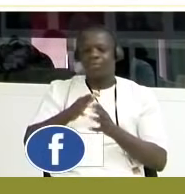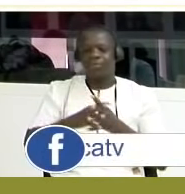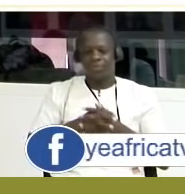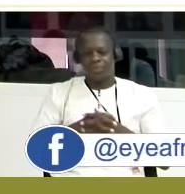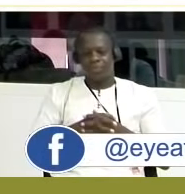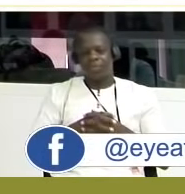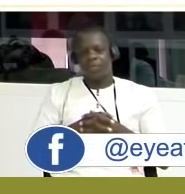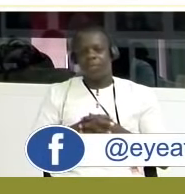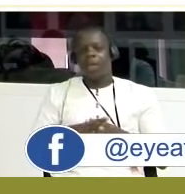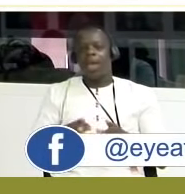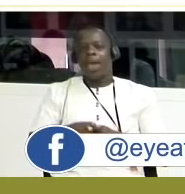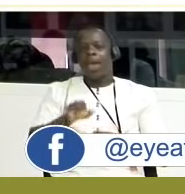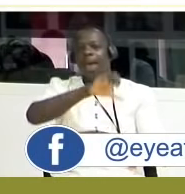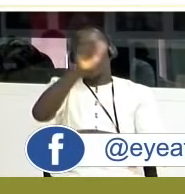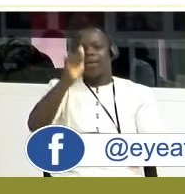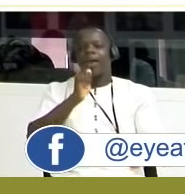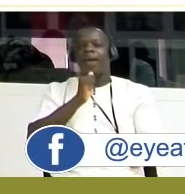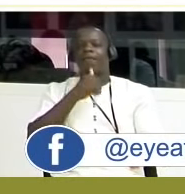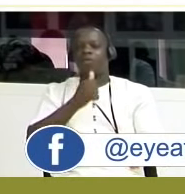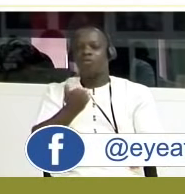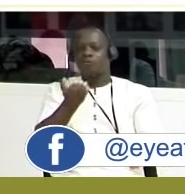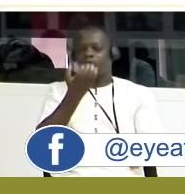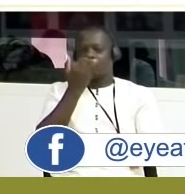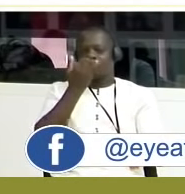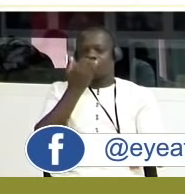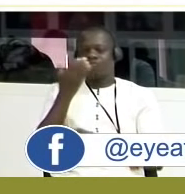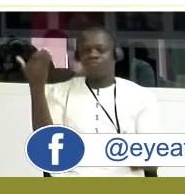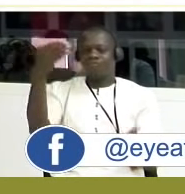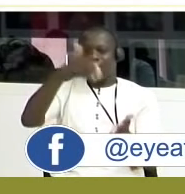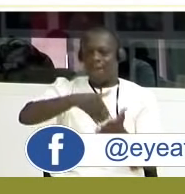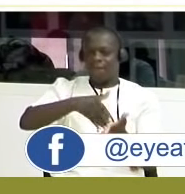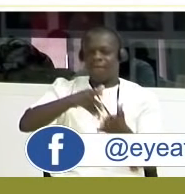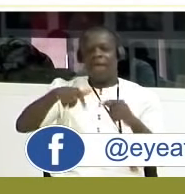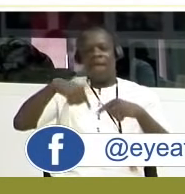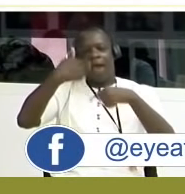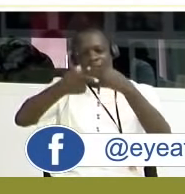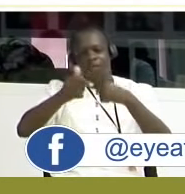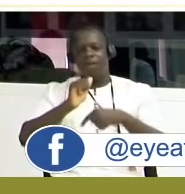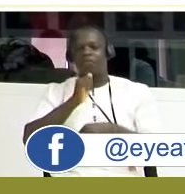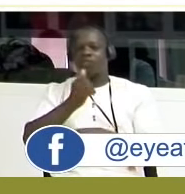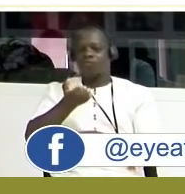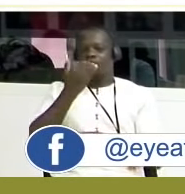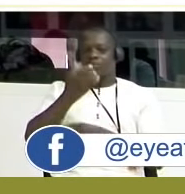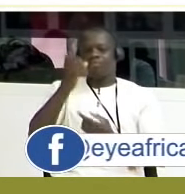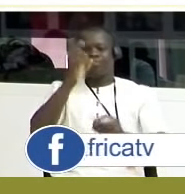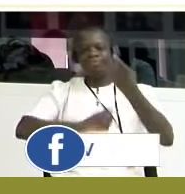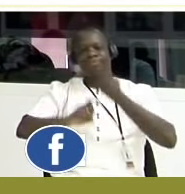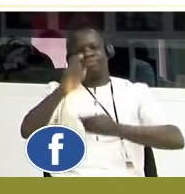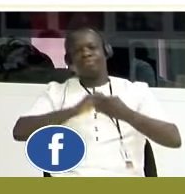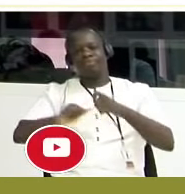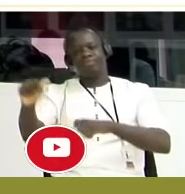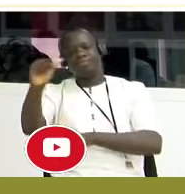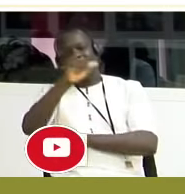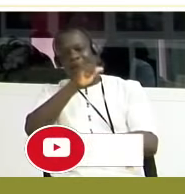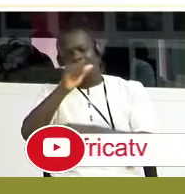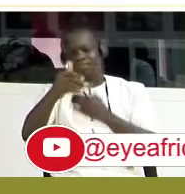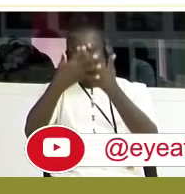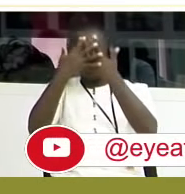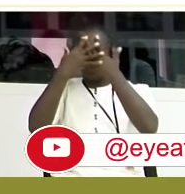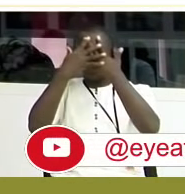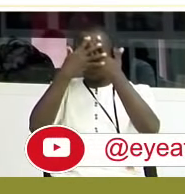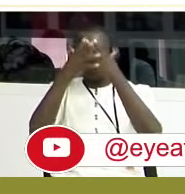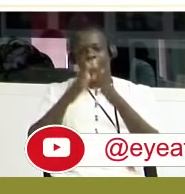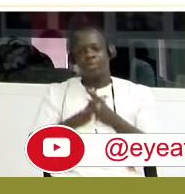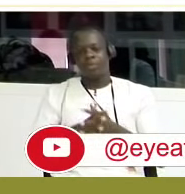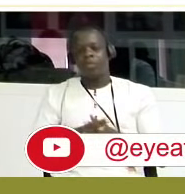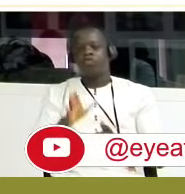and then the lunch will come. After the lunch, we take our lunch and get back into the cell. Of